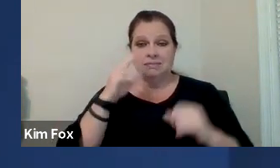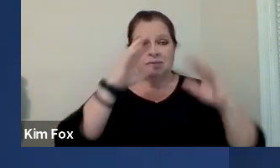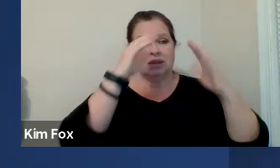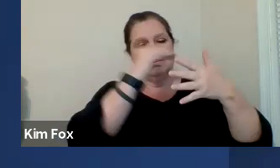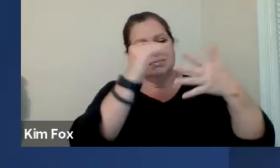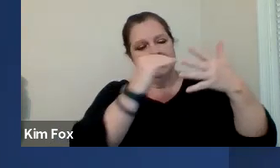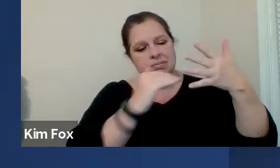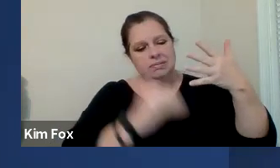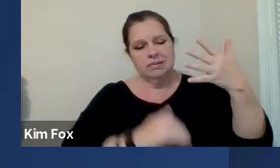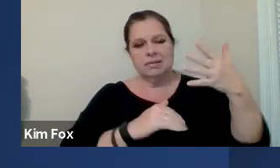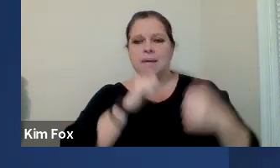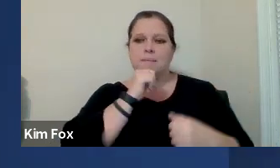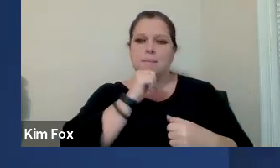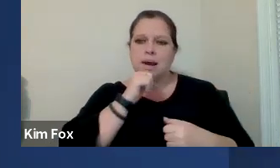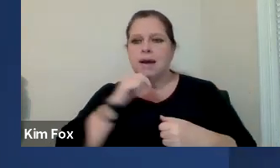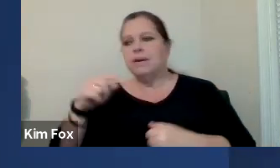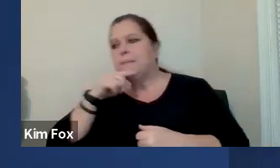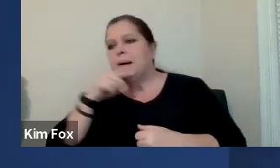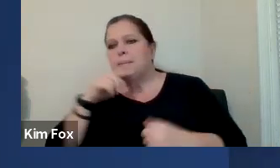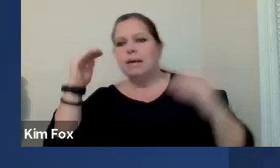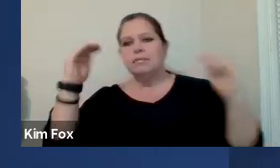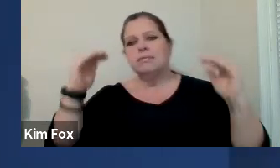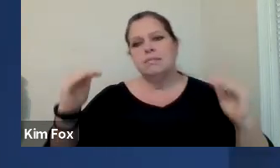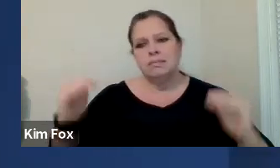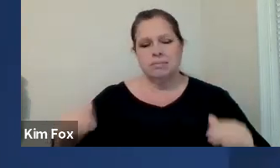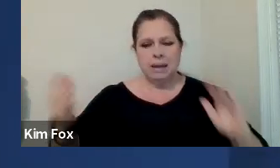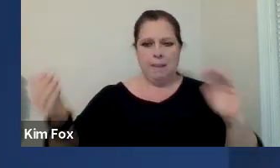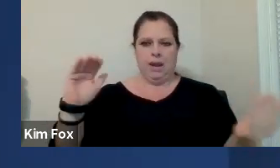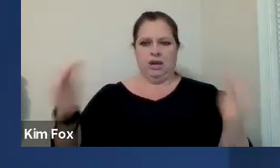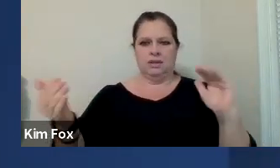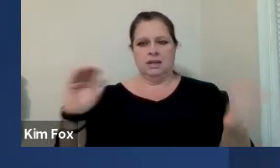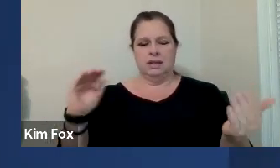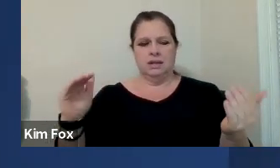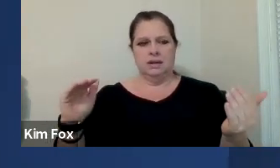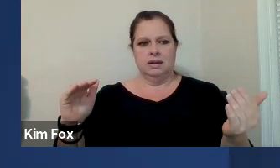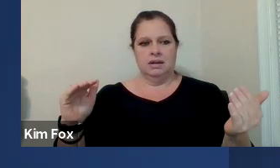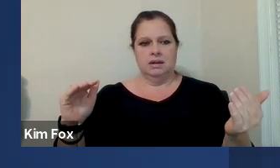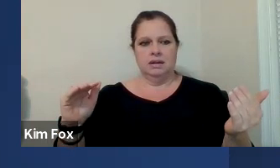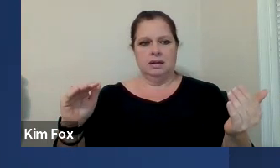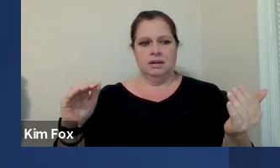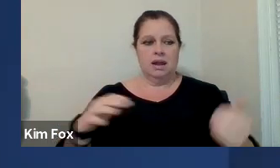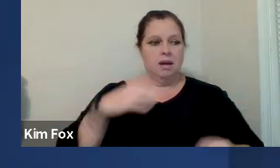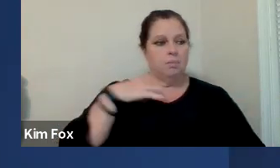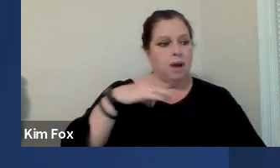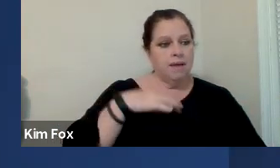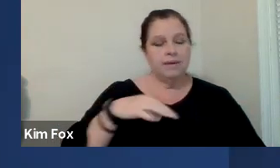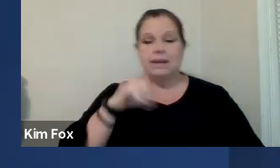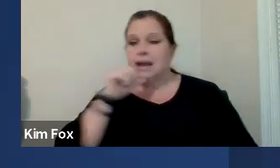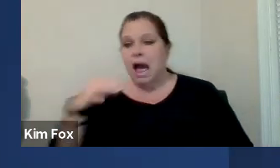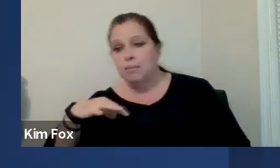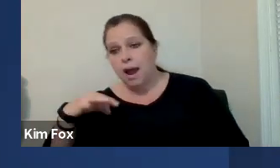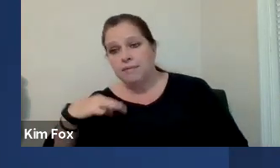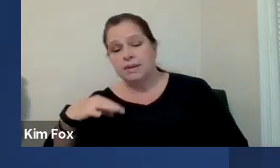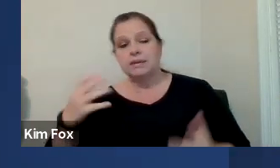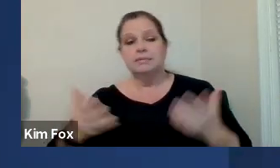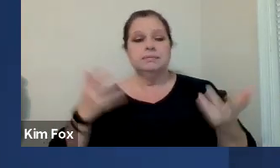lists, private versus public, as well as for-profit versus nonprofit. There are